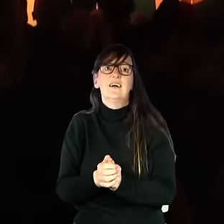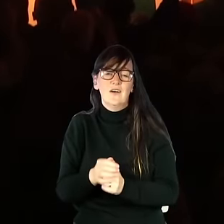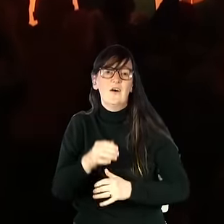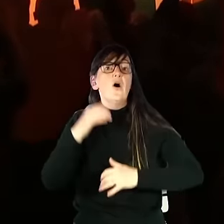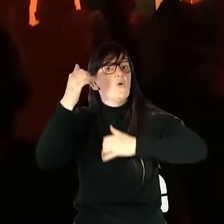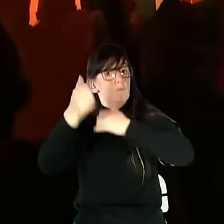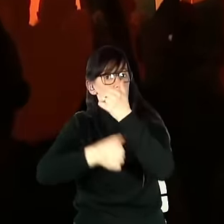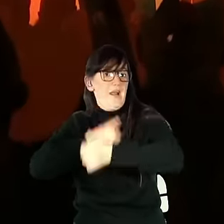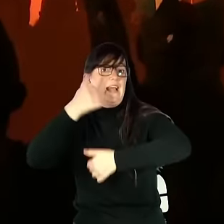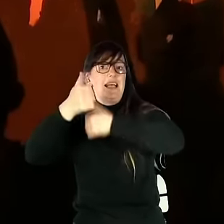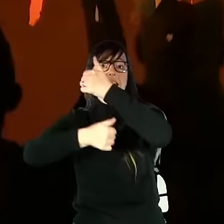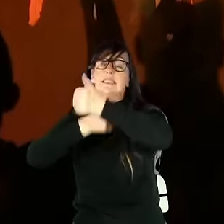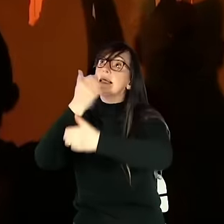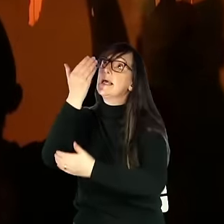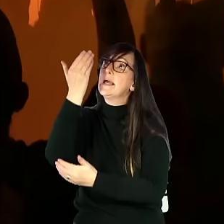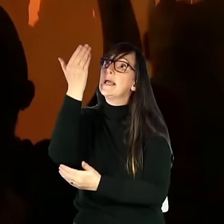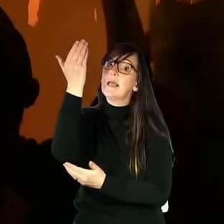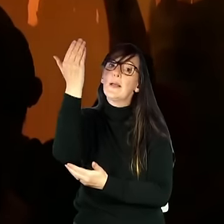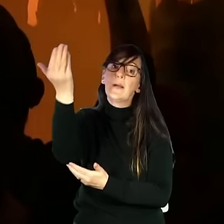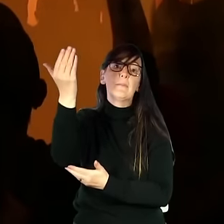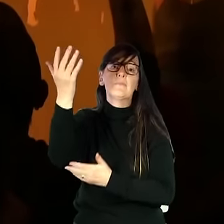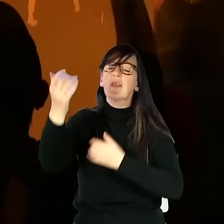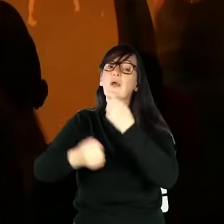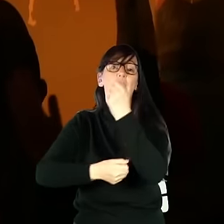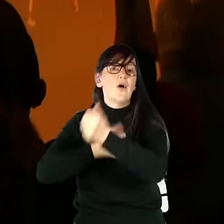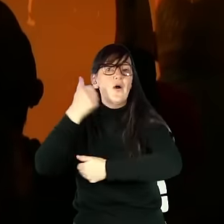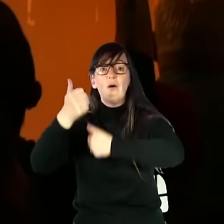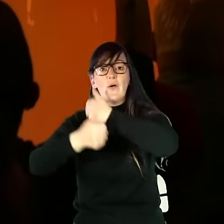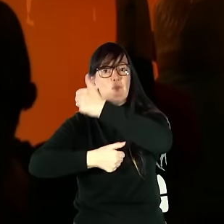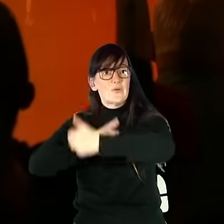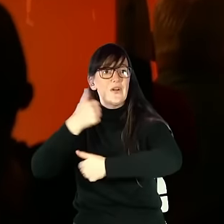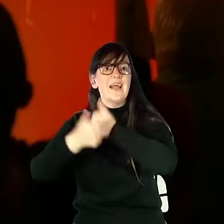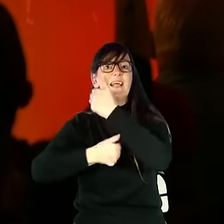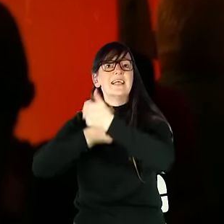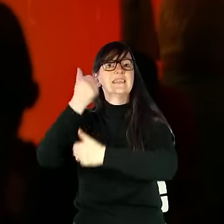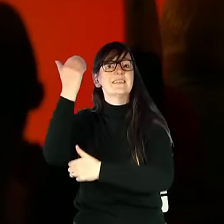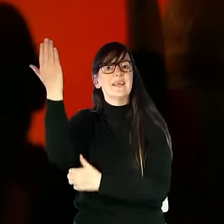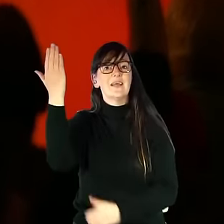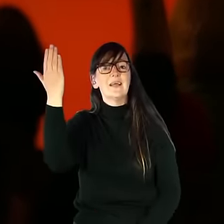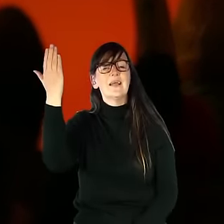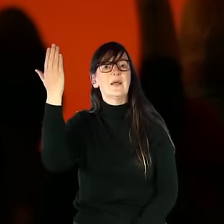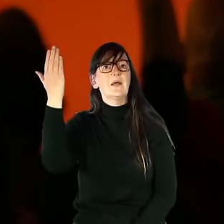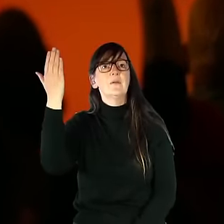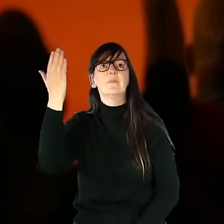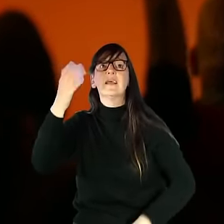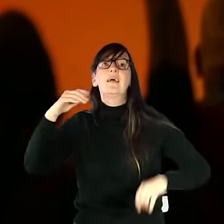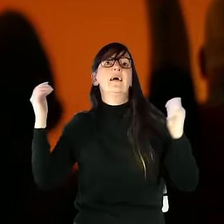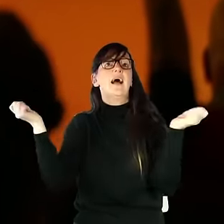Oh, praise Him. Oh, praise Him.